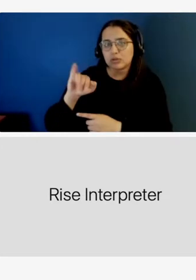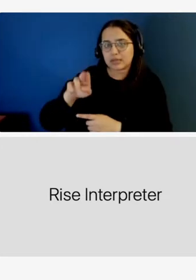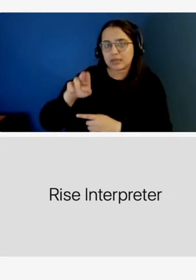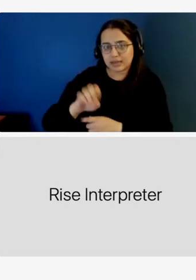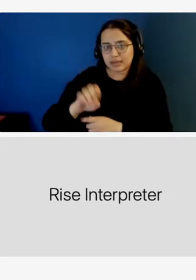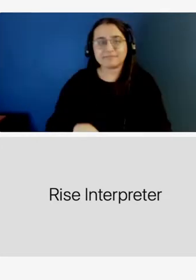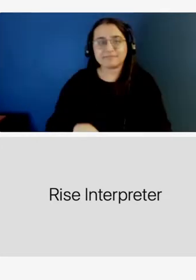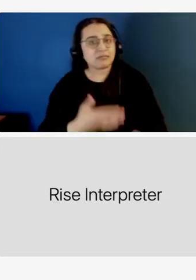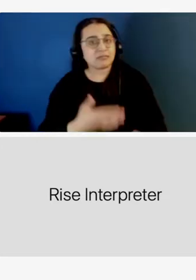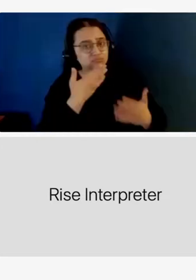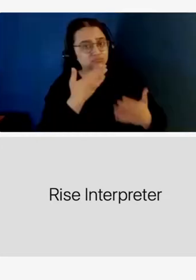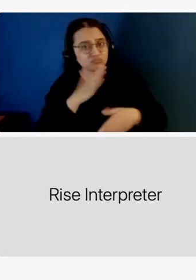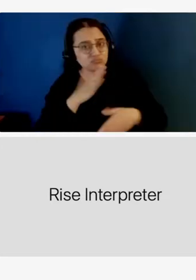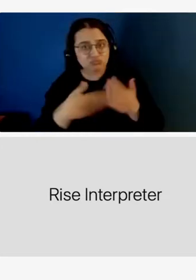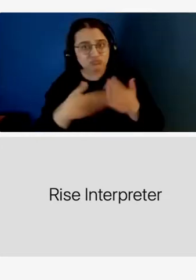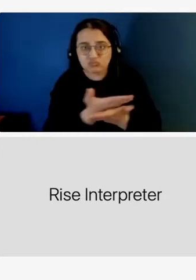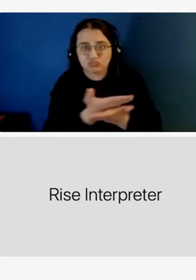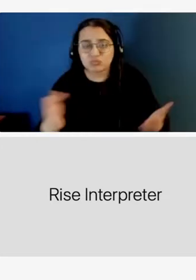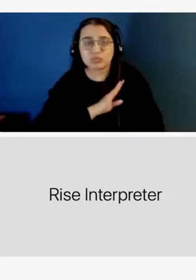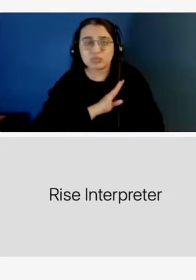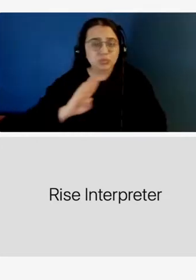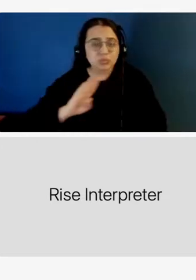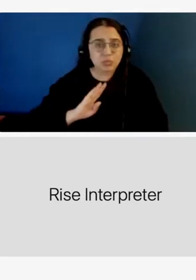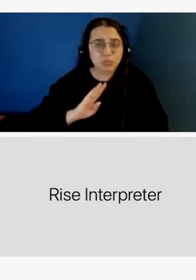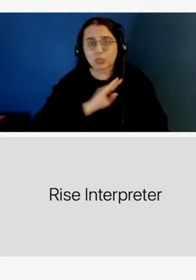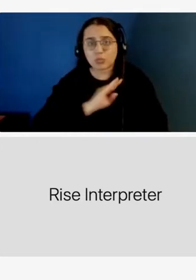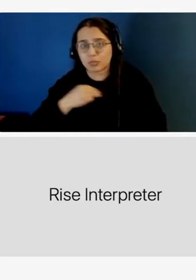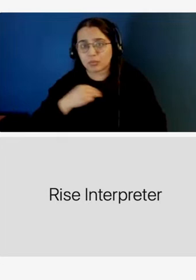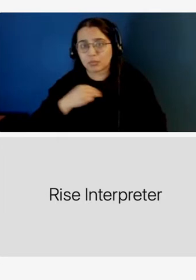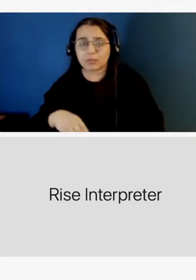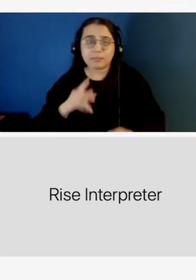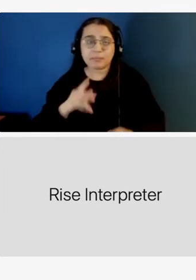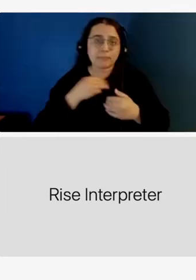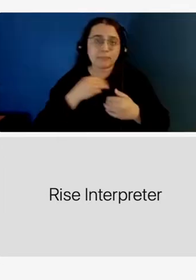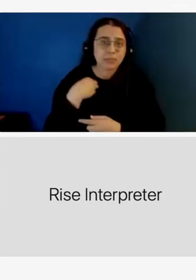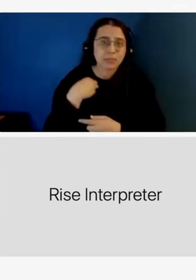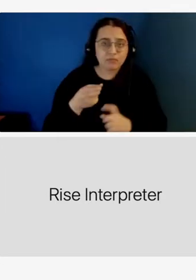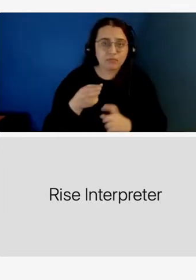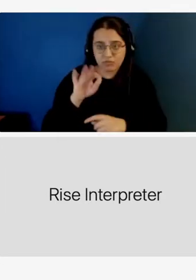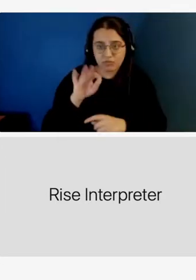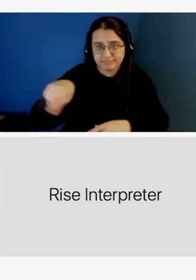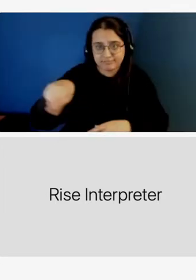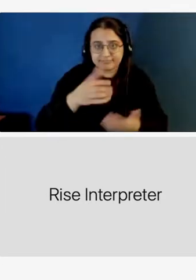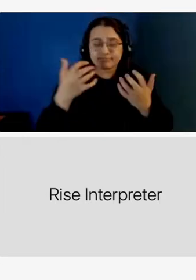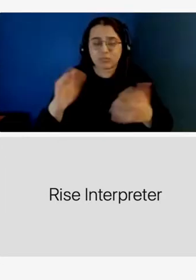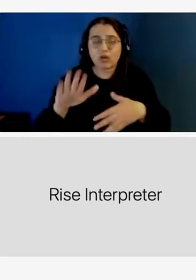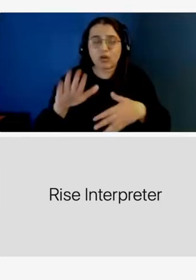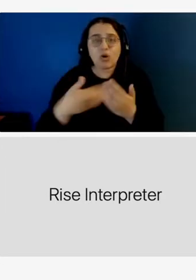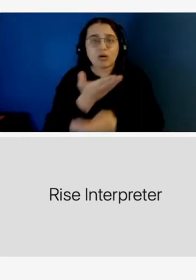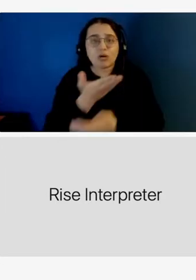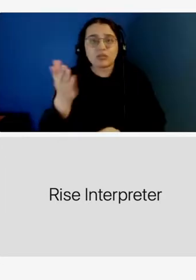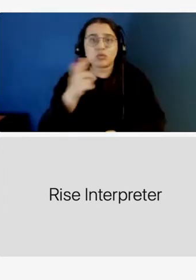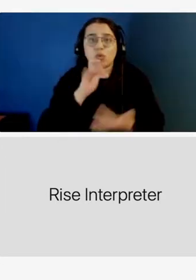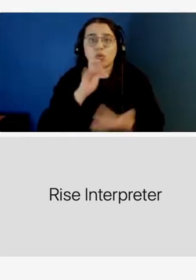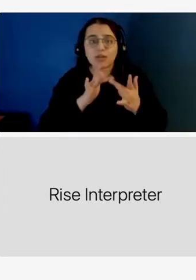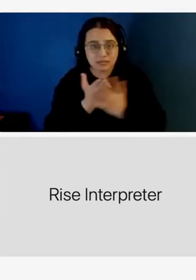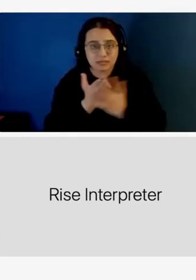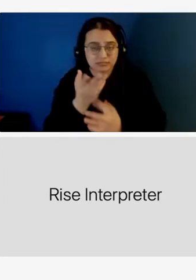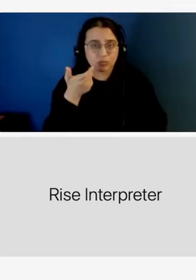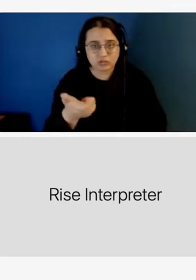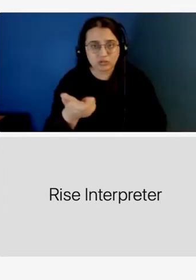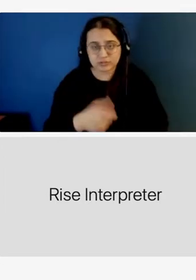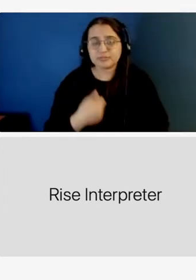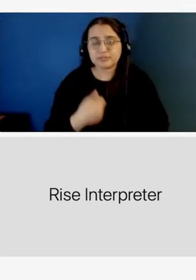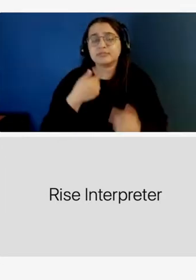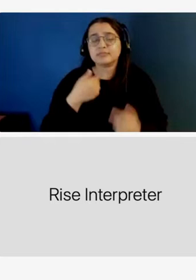those online. I want to first start off in my communique this evening. You know, we've had